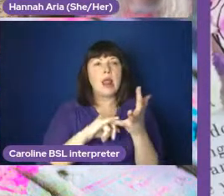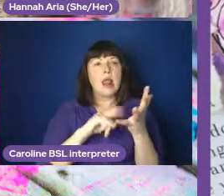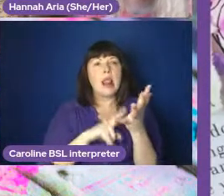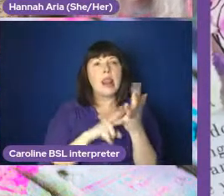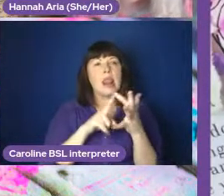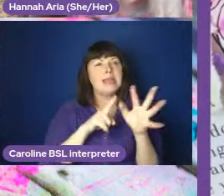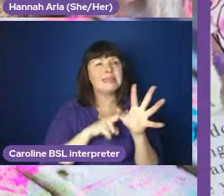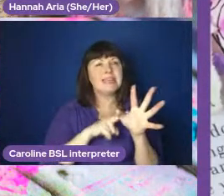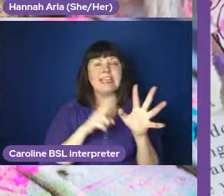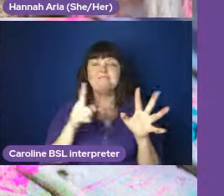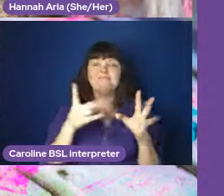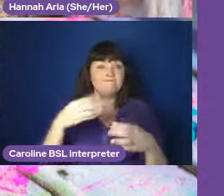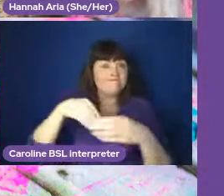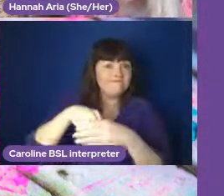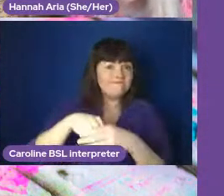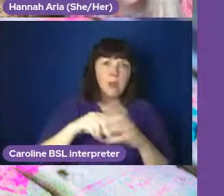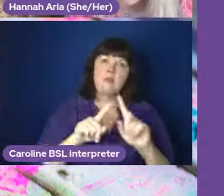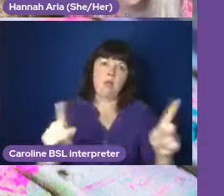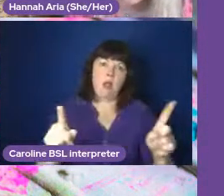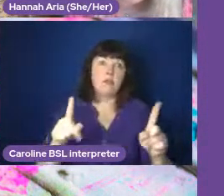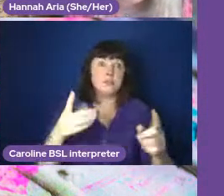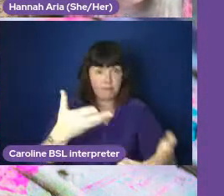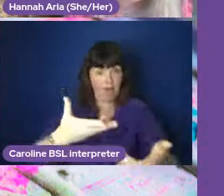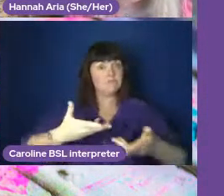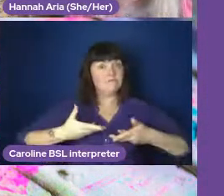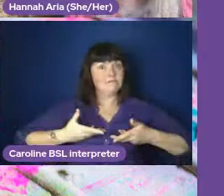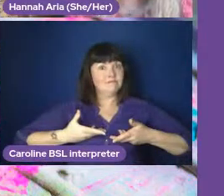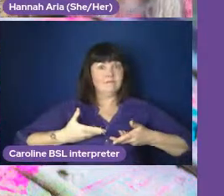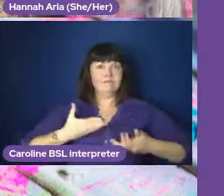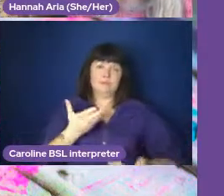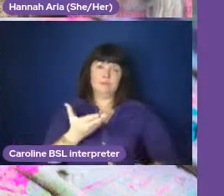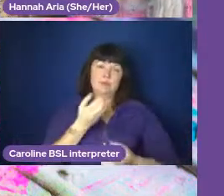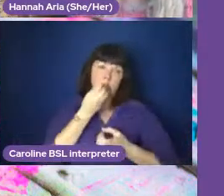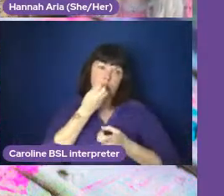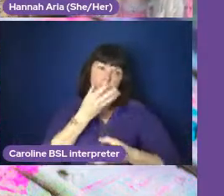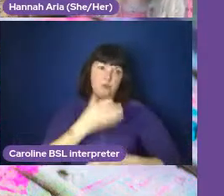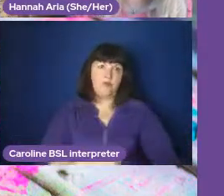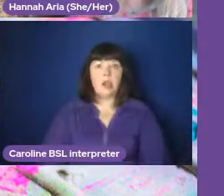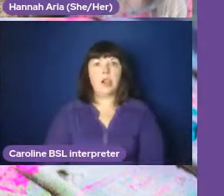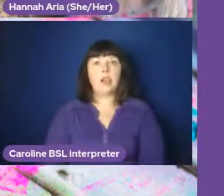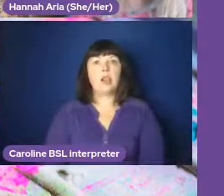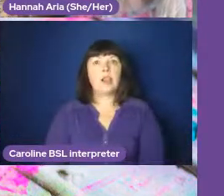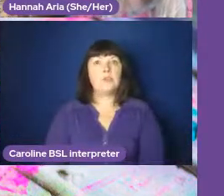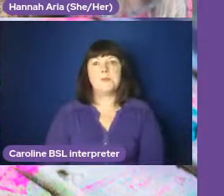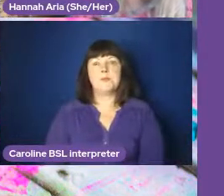us tonight, but she still sent in some beautiful work. So we're going to have a little look.